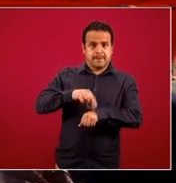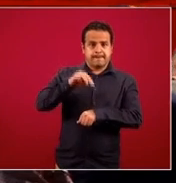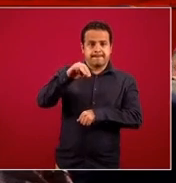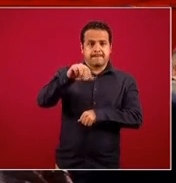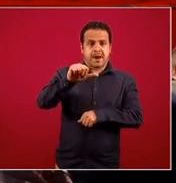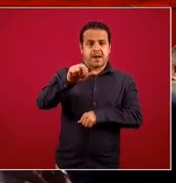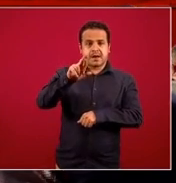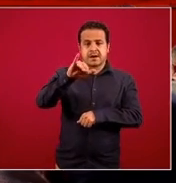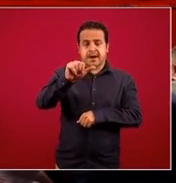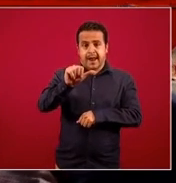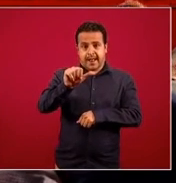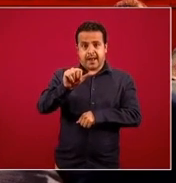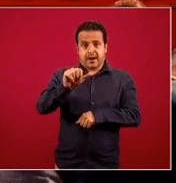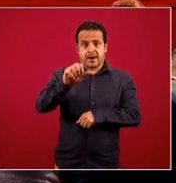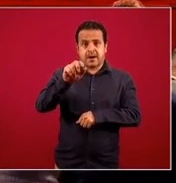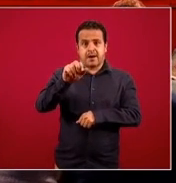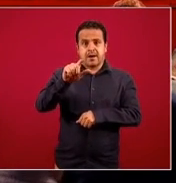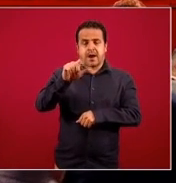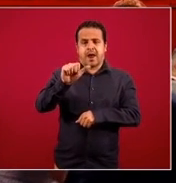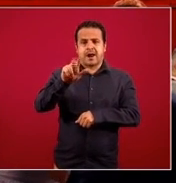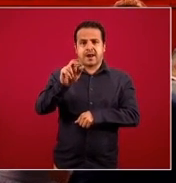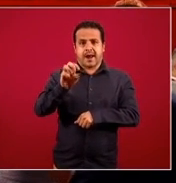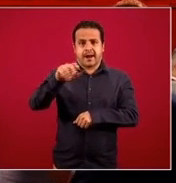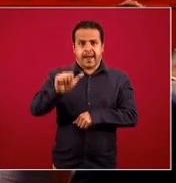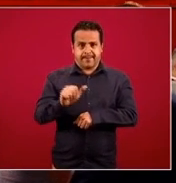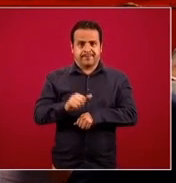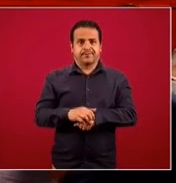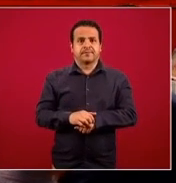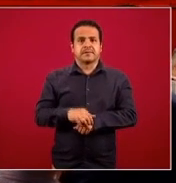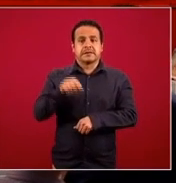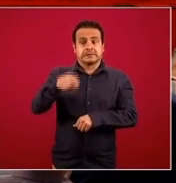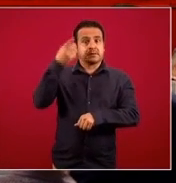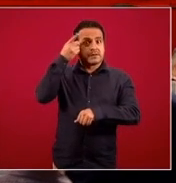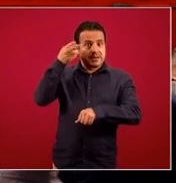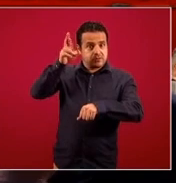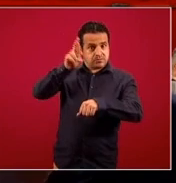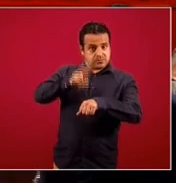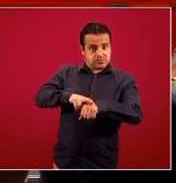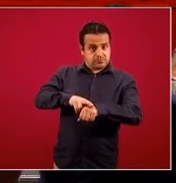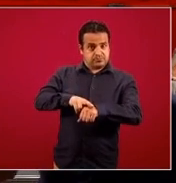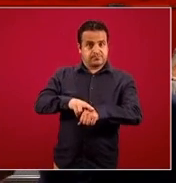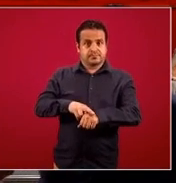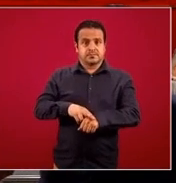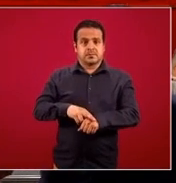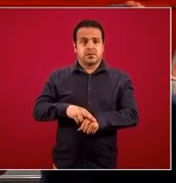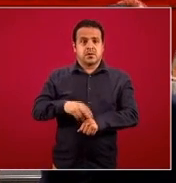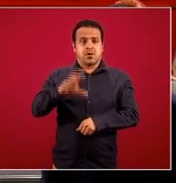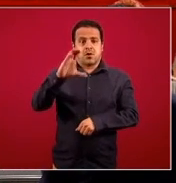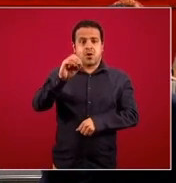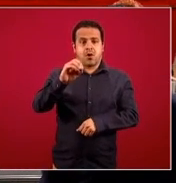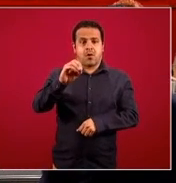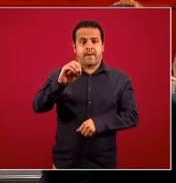is Dr. Maria Elena Alvarez Villa. She's the director of CONACYT.